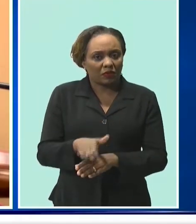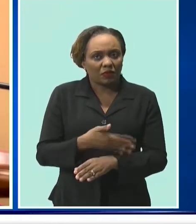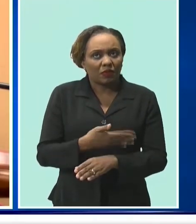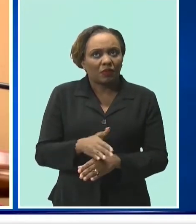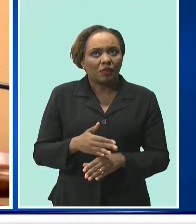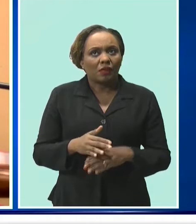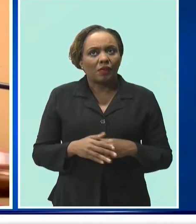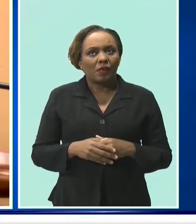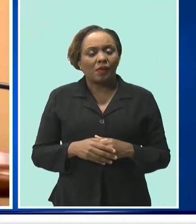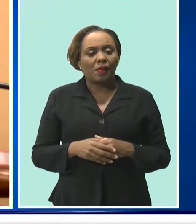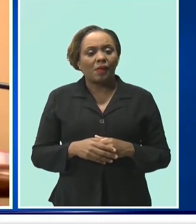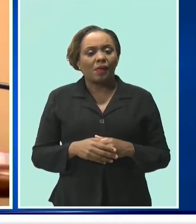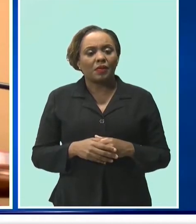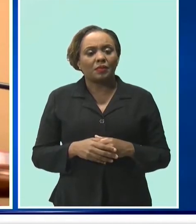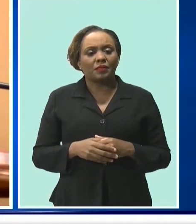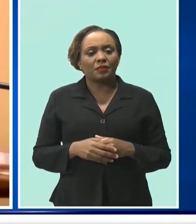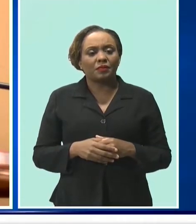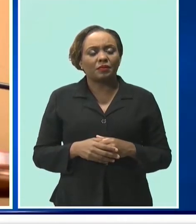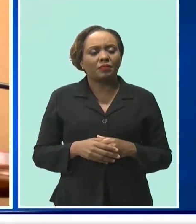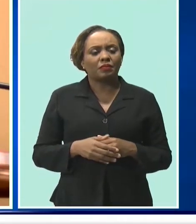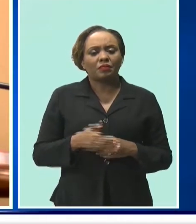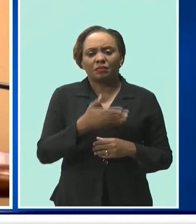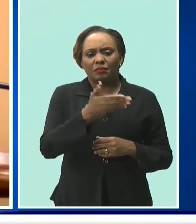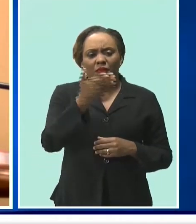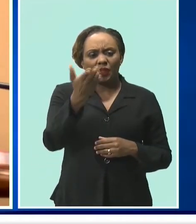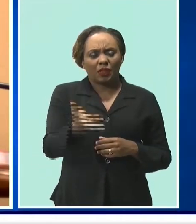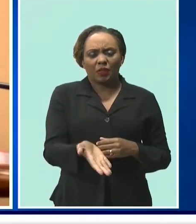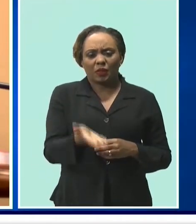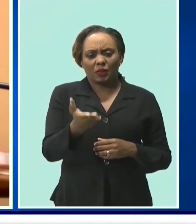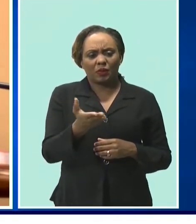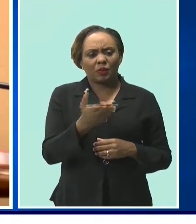Who among the music fraternity